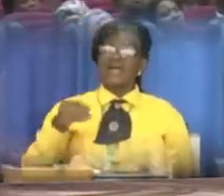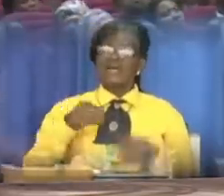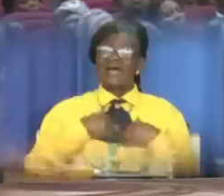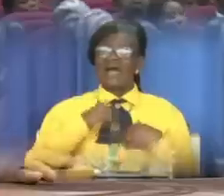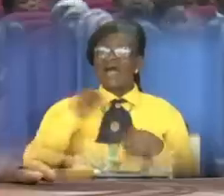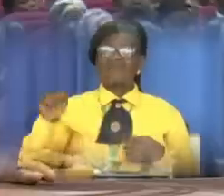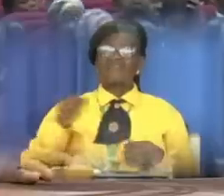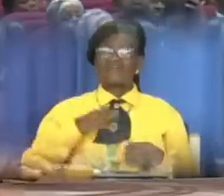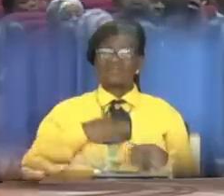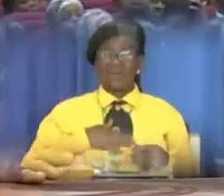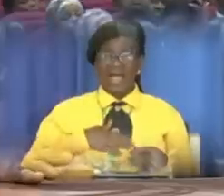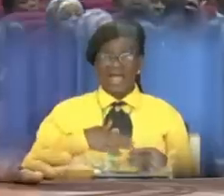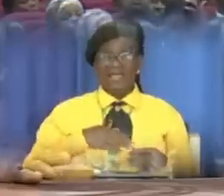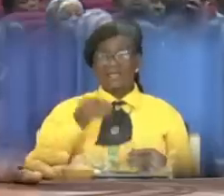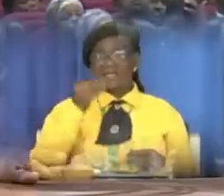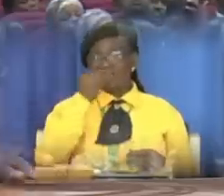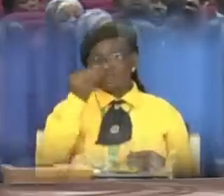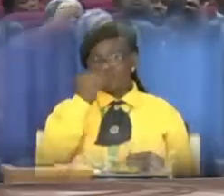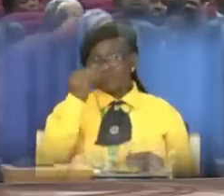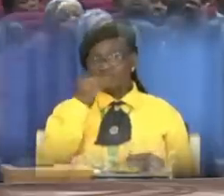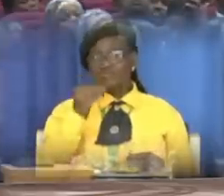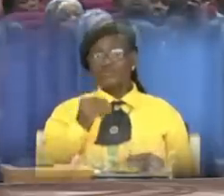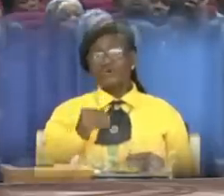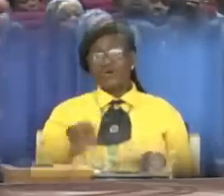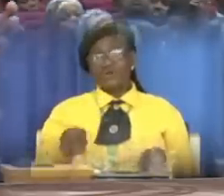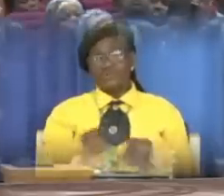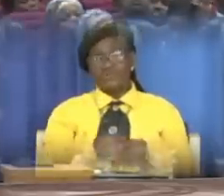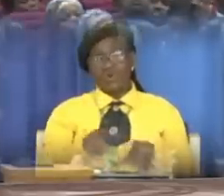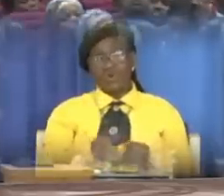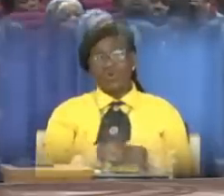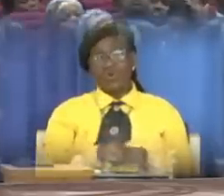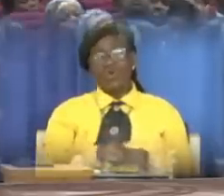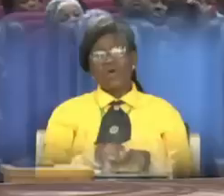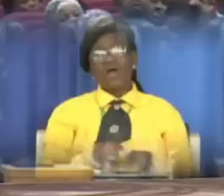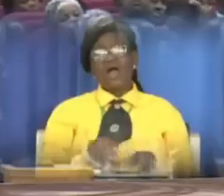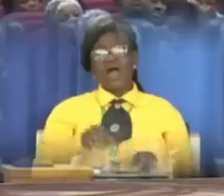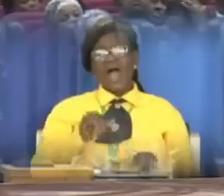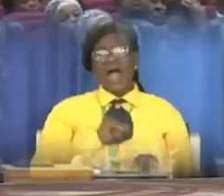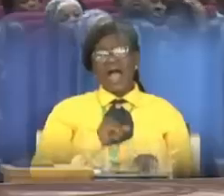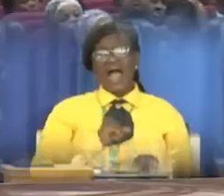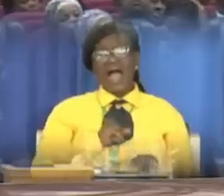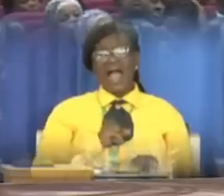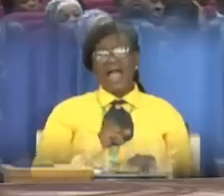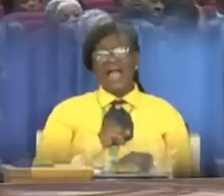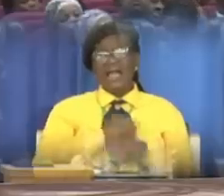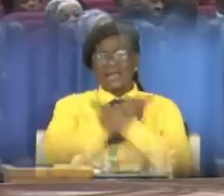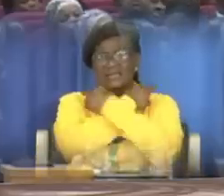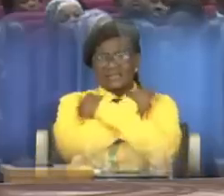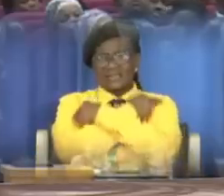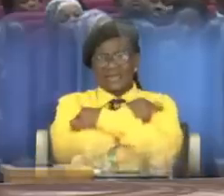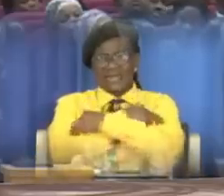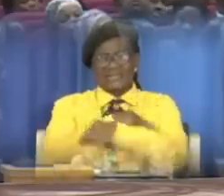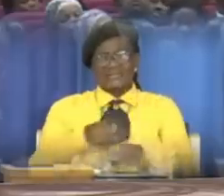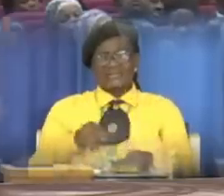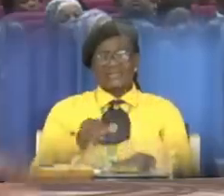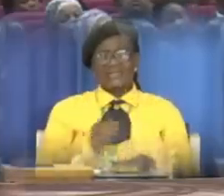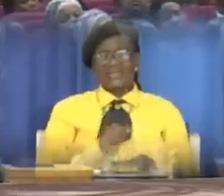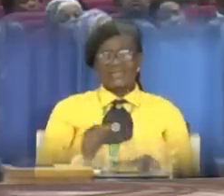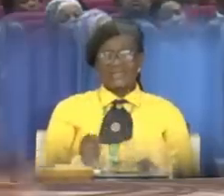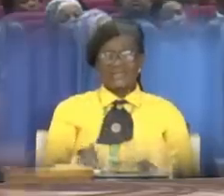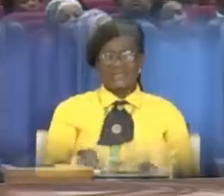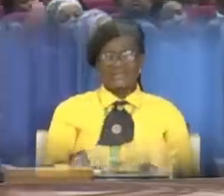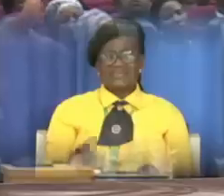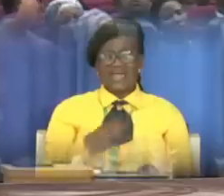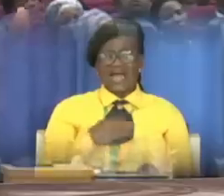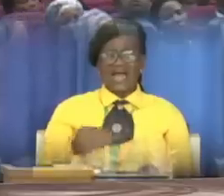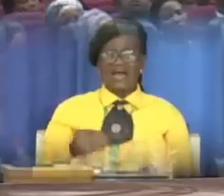to be around 4 p.m. or 5 p.m. So I decided to relax a little before I go back to the campus. And I laid